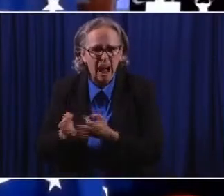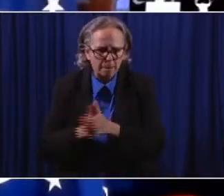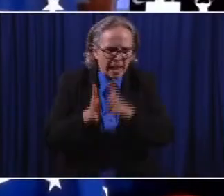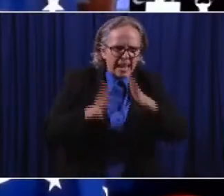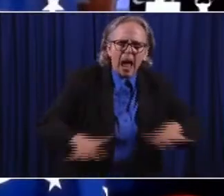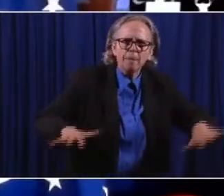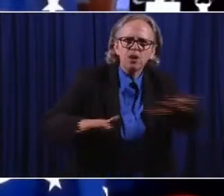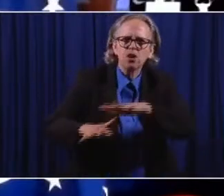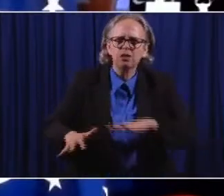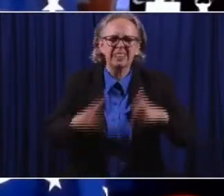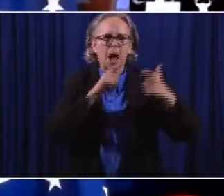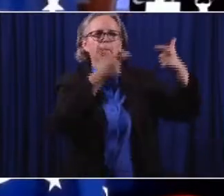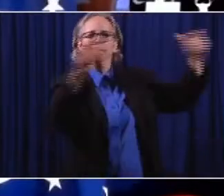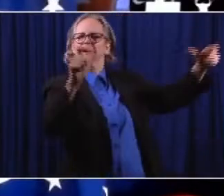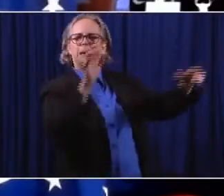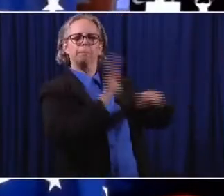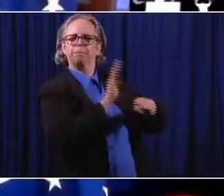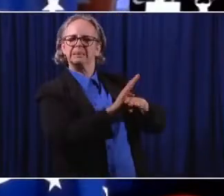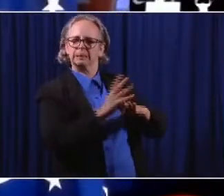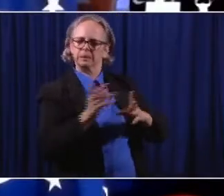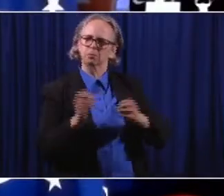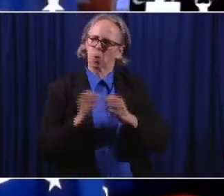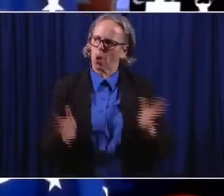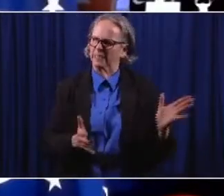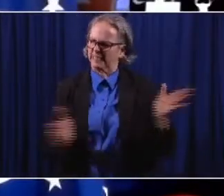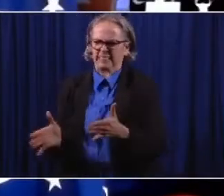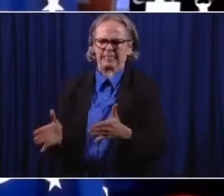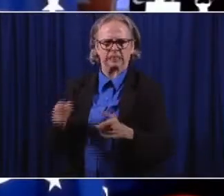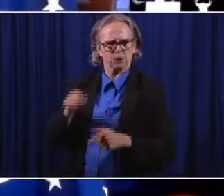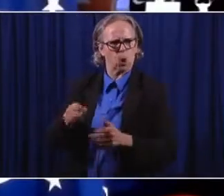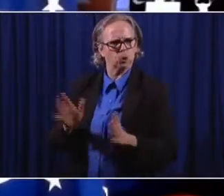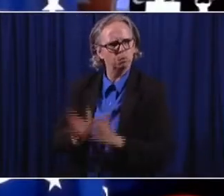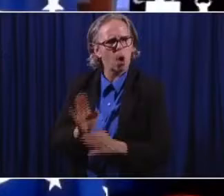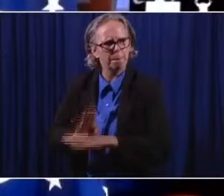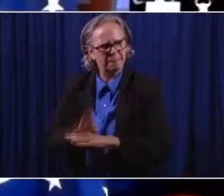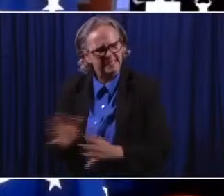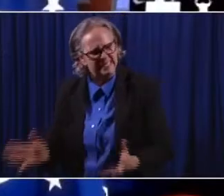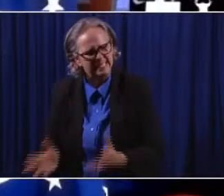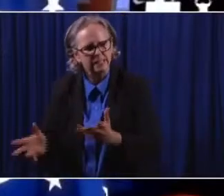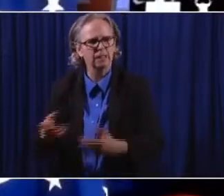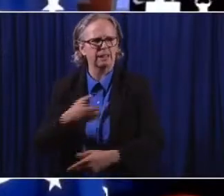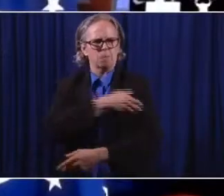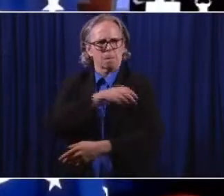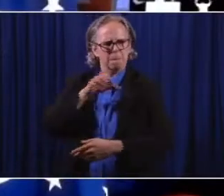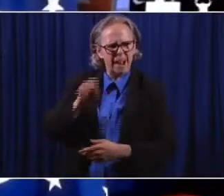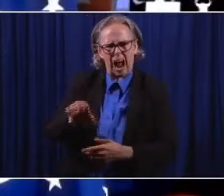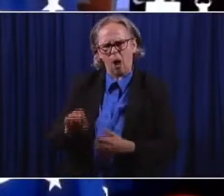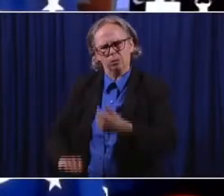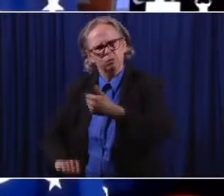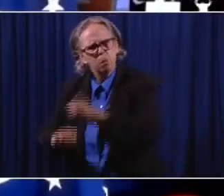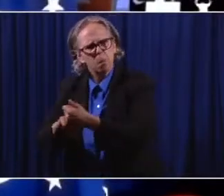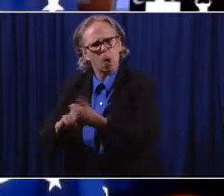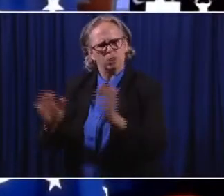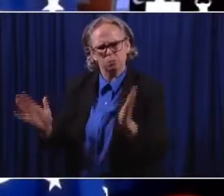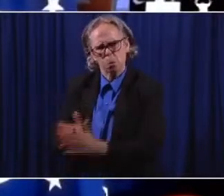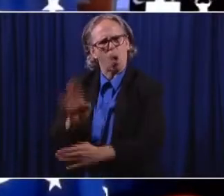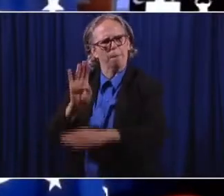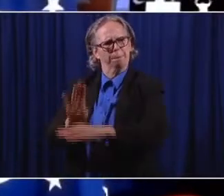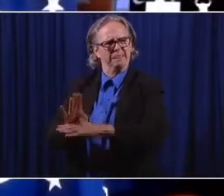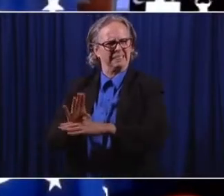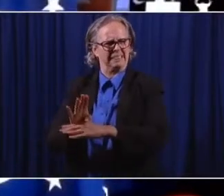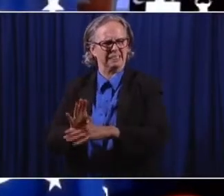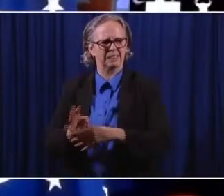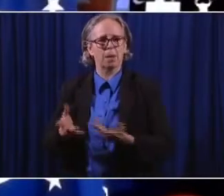community. And so we just encourage folks to use your locally owned small businesses, whether they're mom and pop's